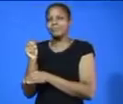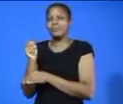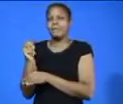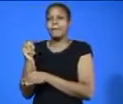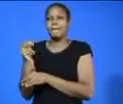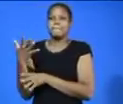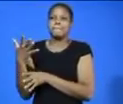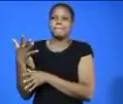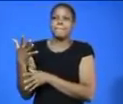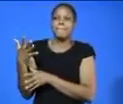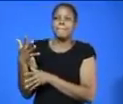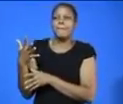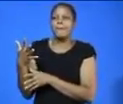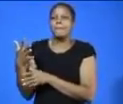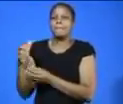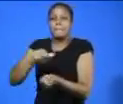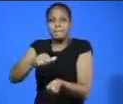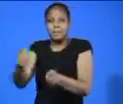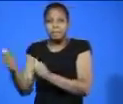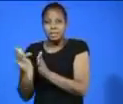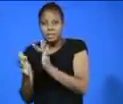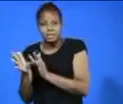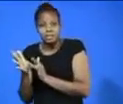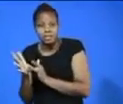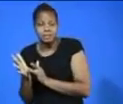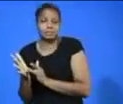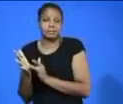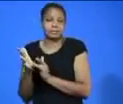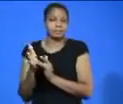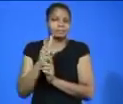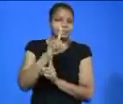who introduced Jesus. Are you